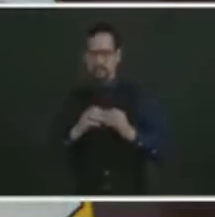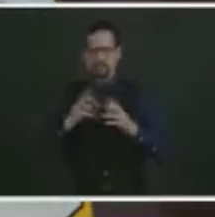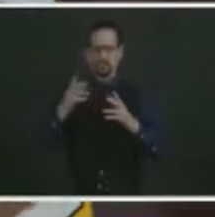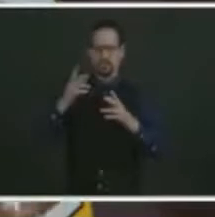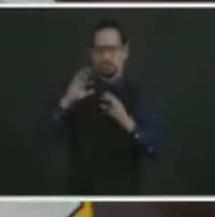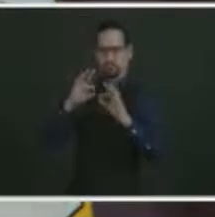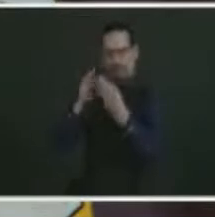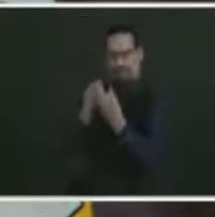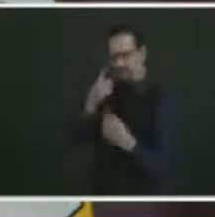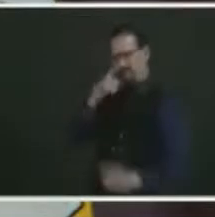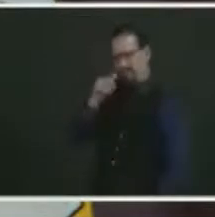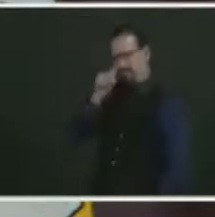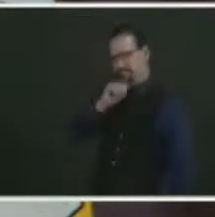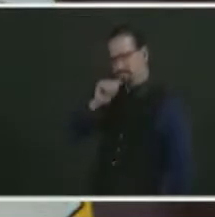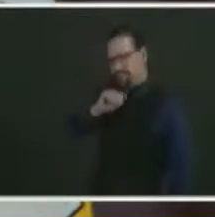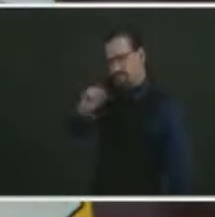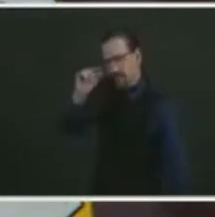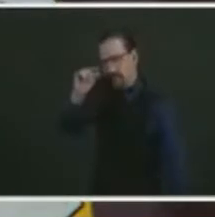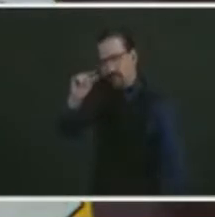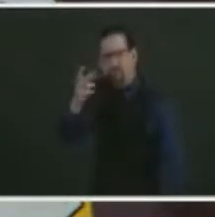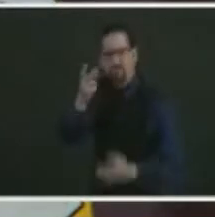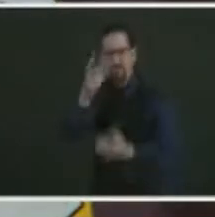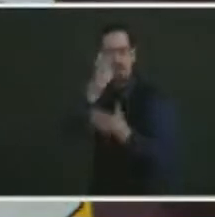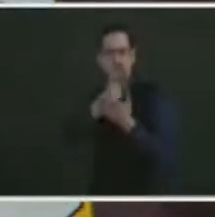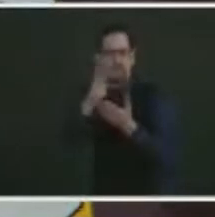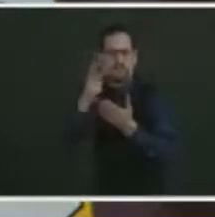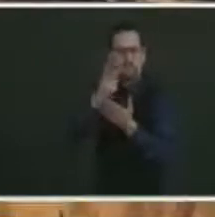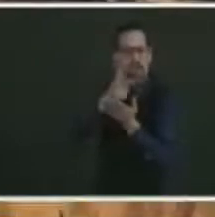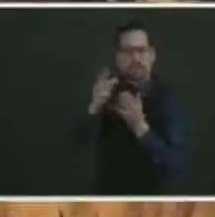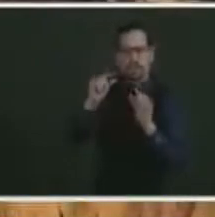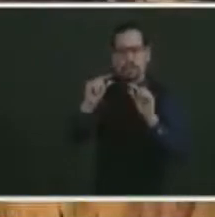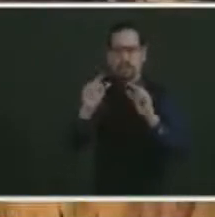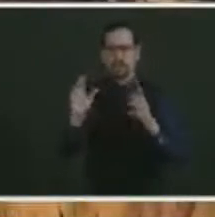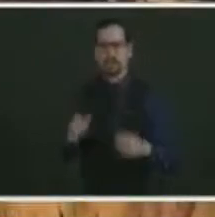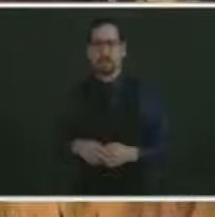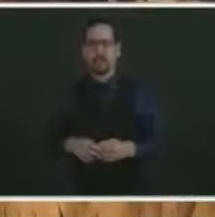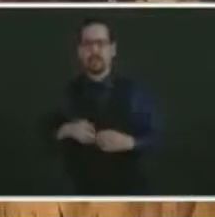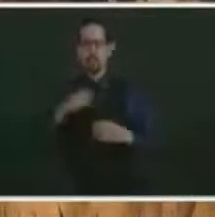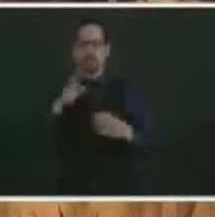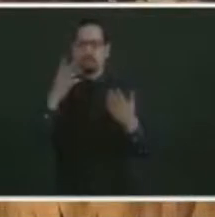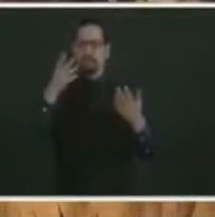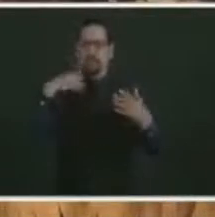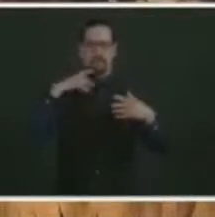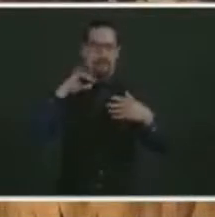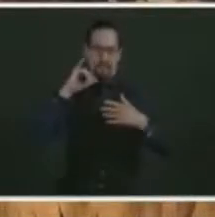weeks, and we just chose that, and we're going to stick with it.